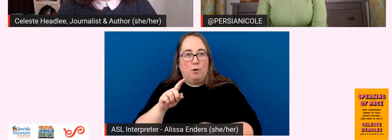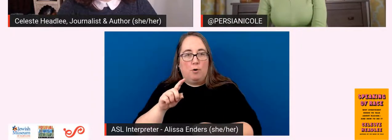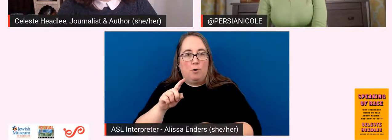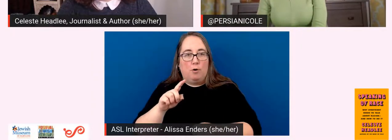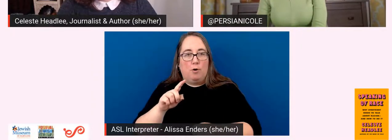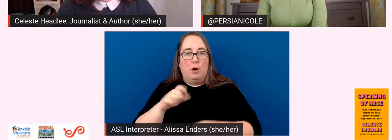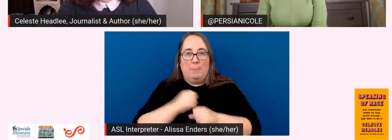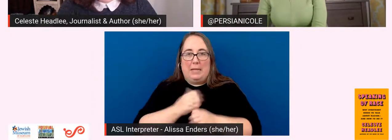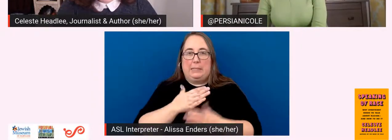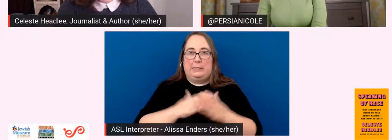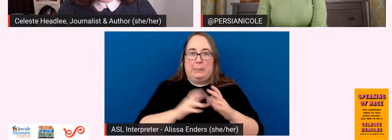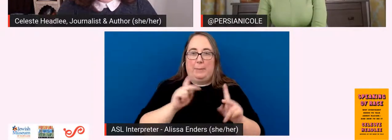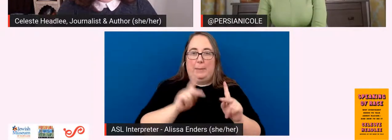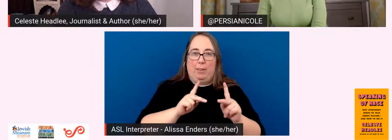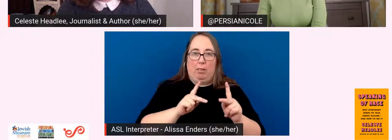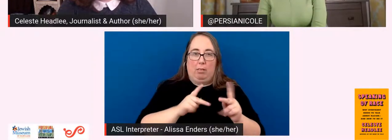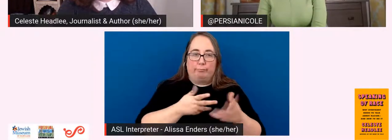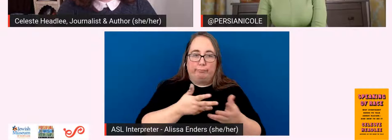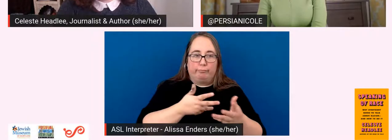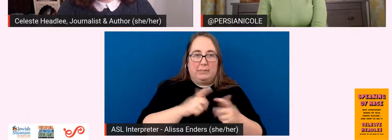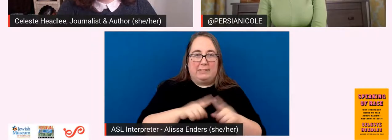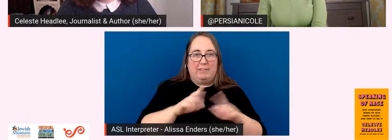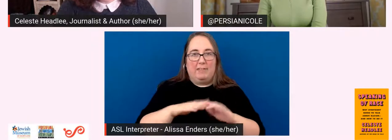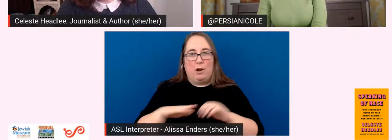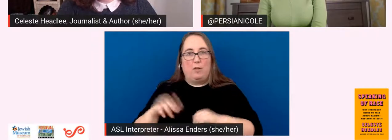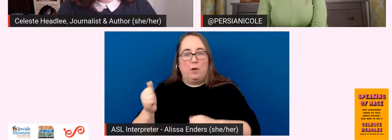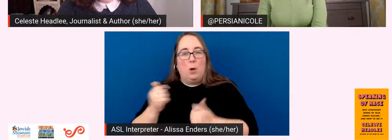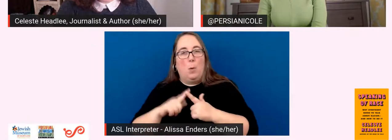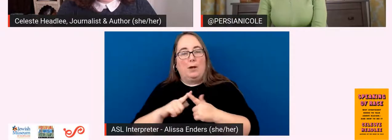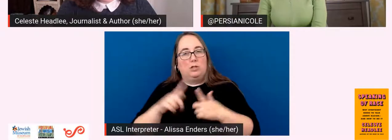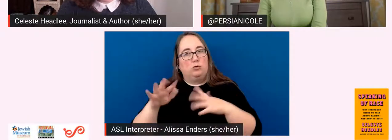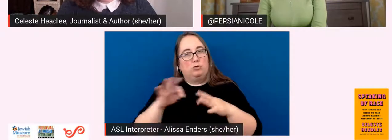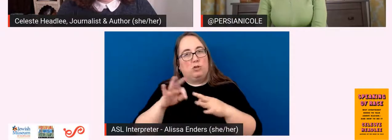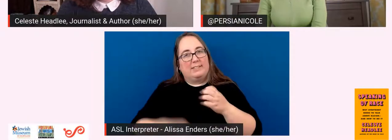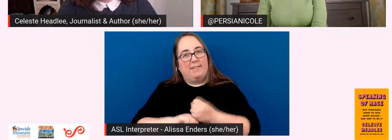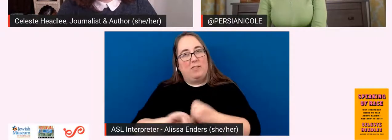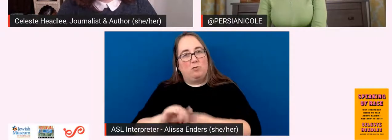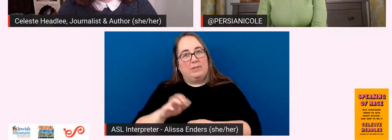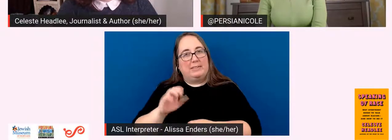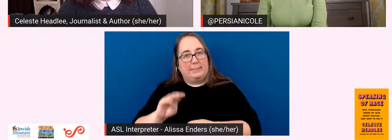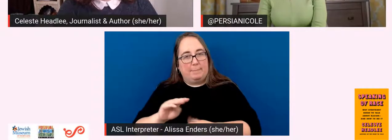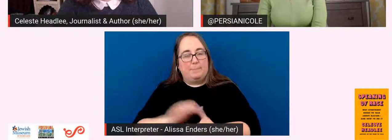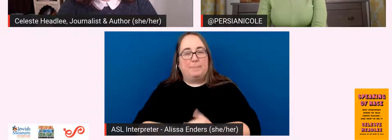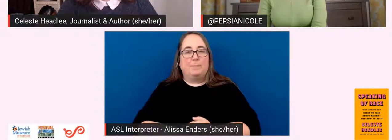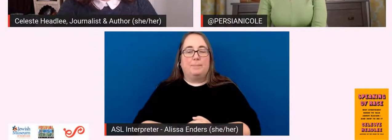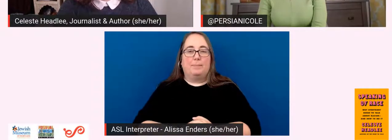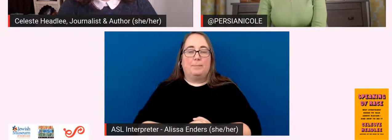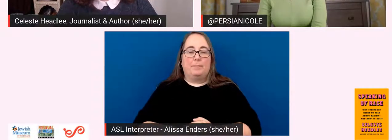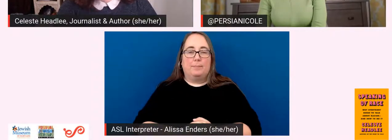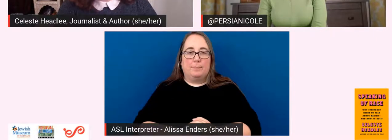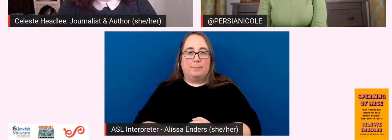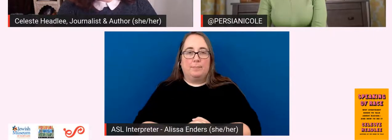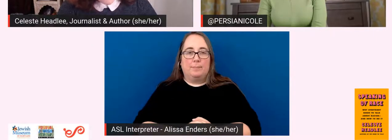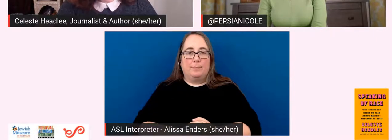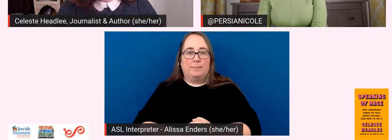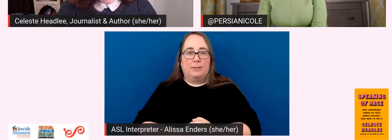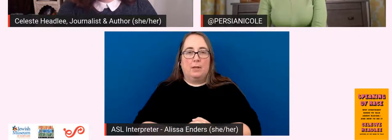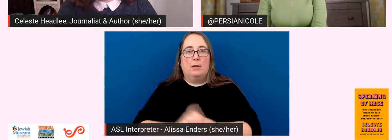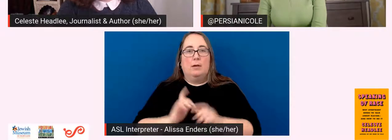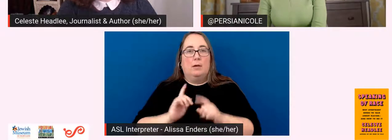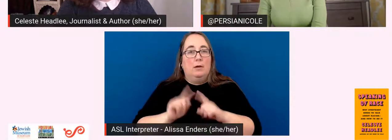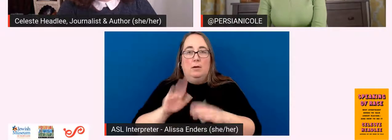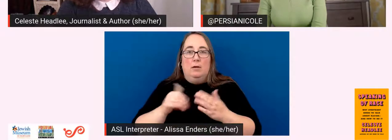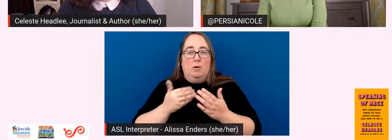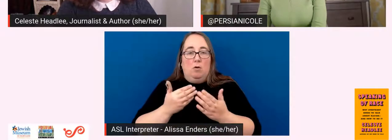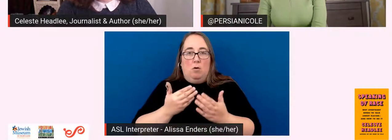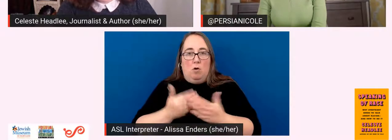people differently than others. They wanted to justify their racism, right? But every single one